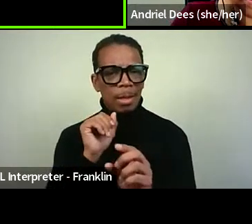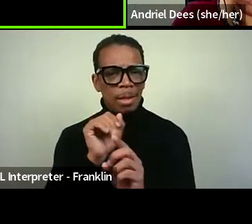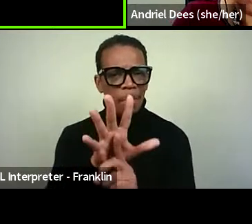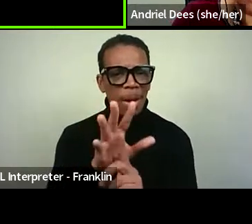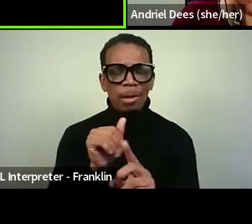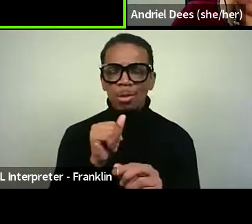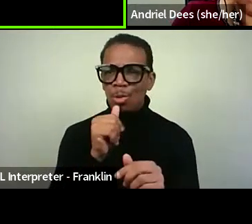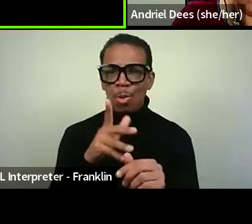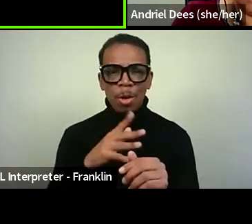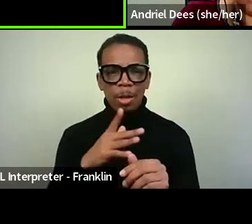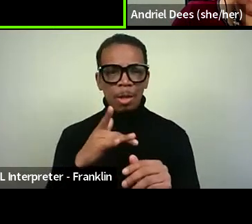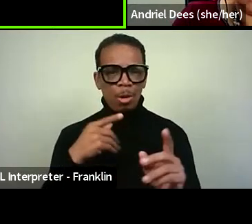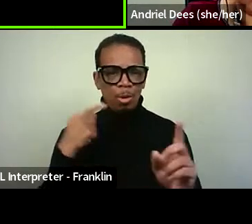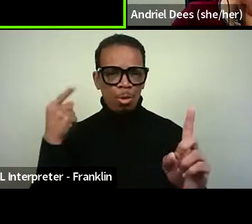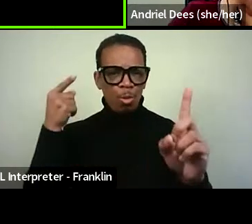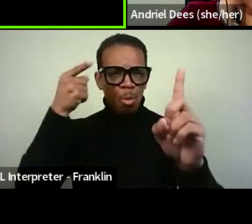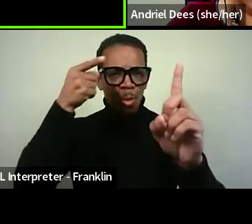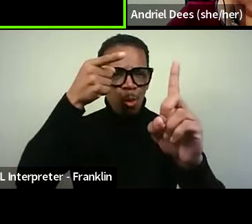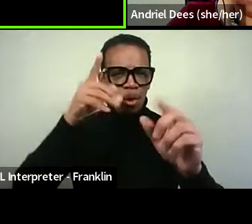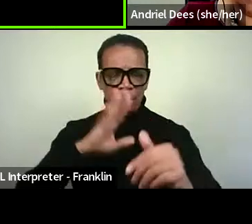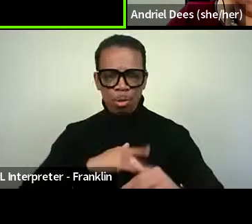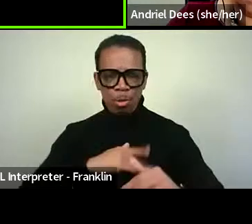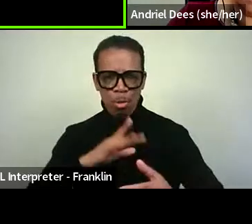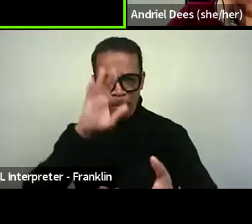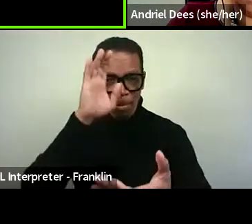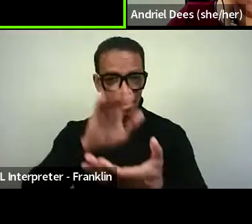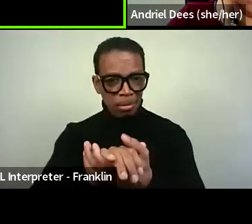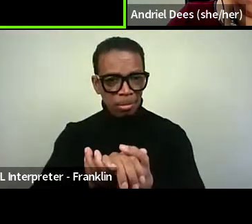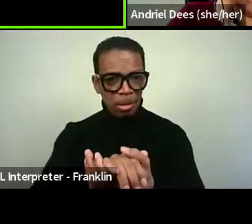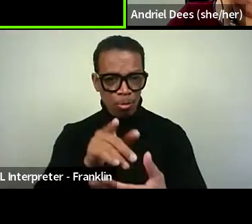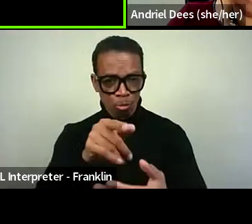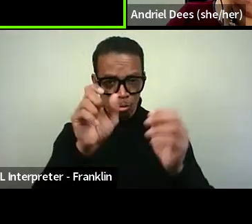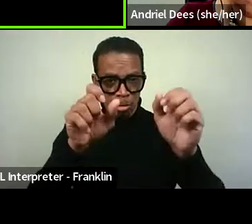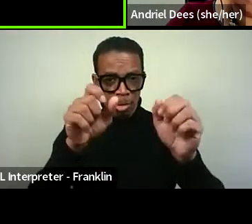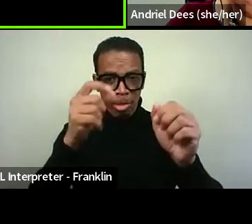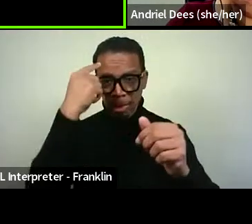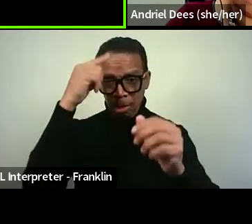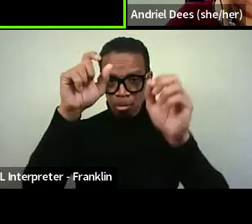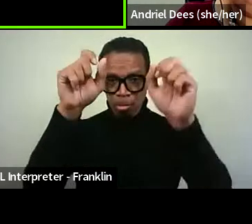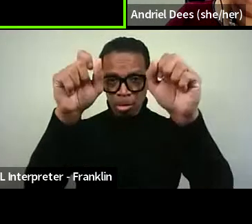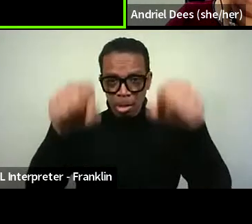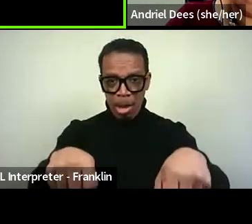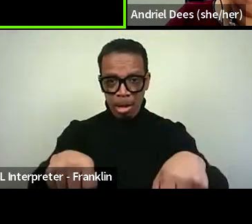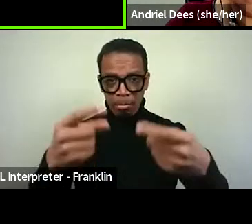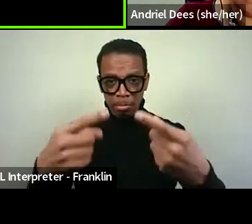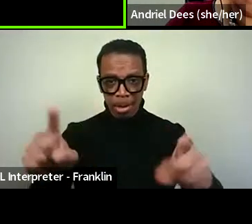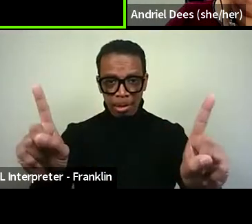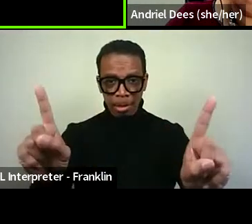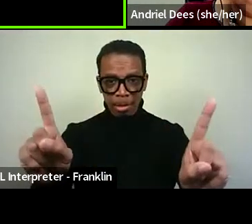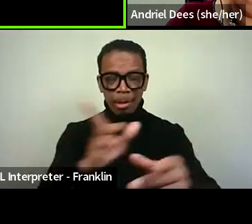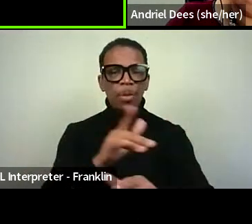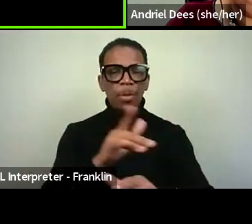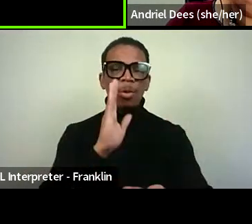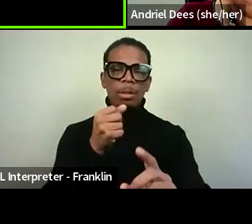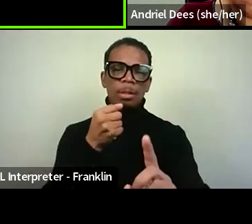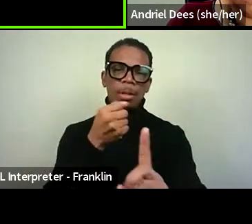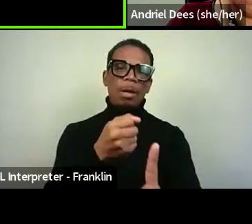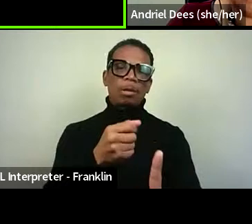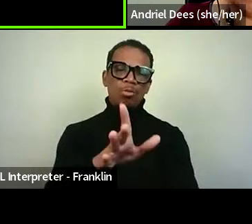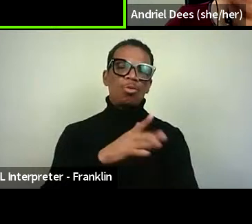your aspirations and your belief as to whether or not you think you can make it. And it's certainly going to impact